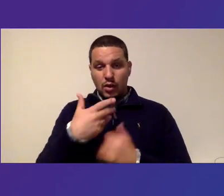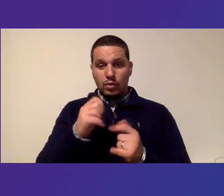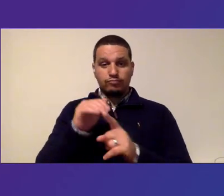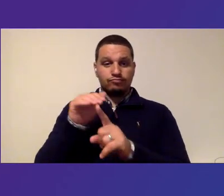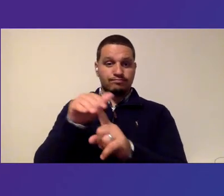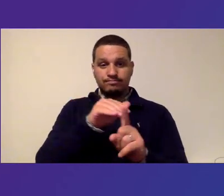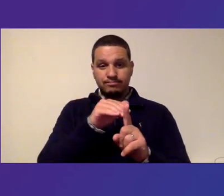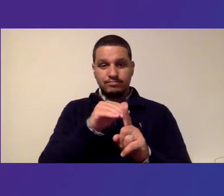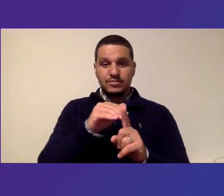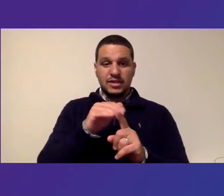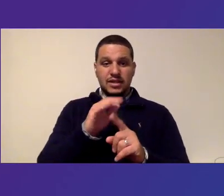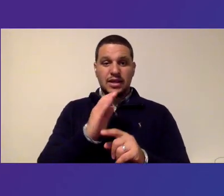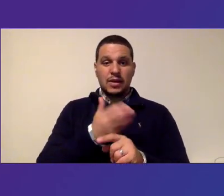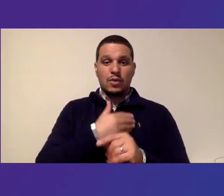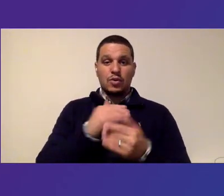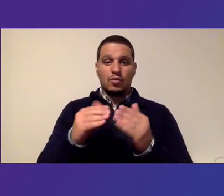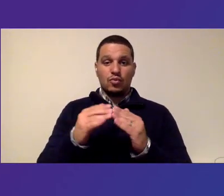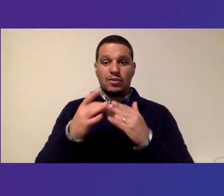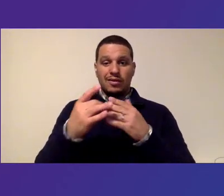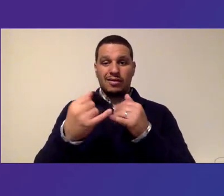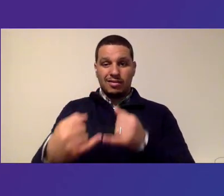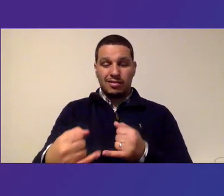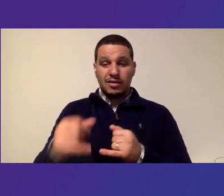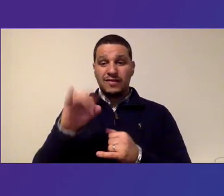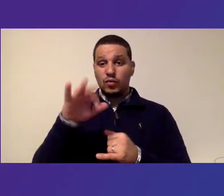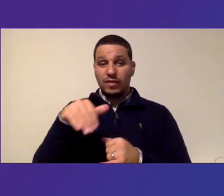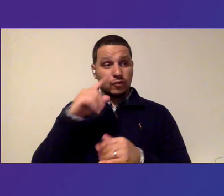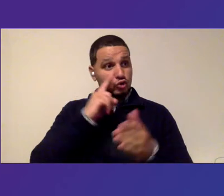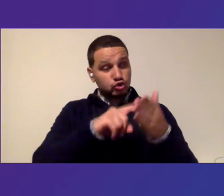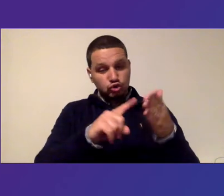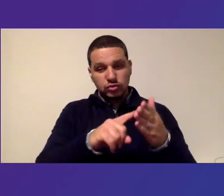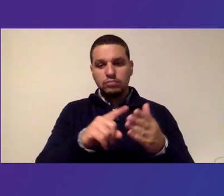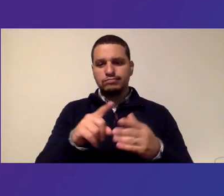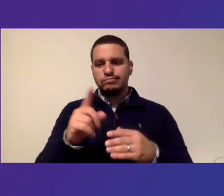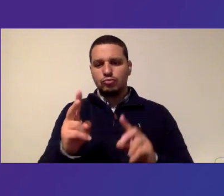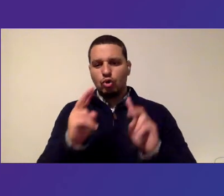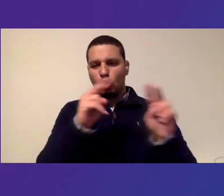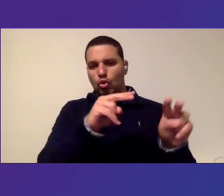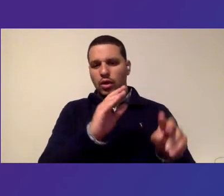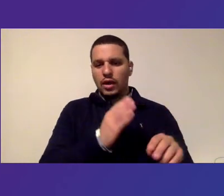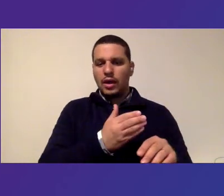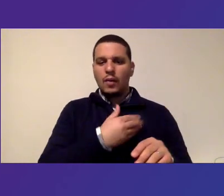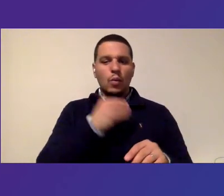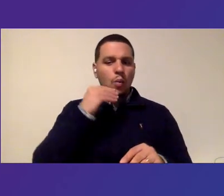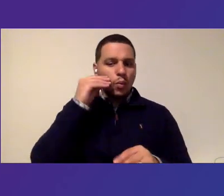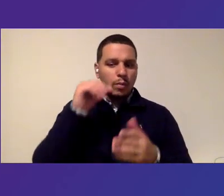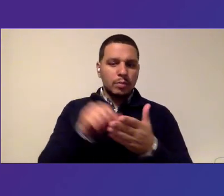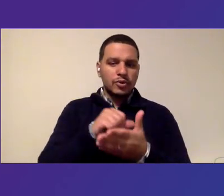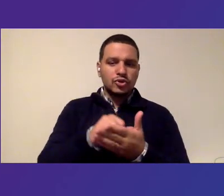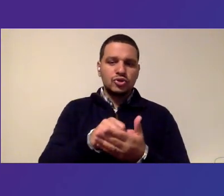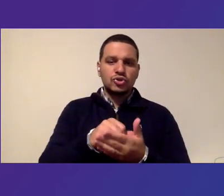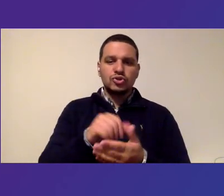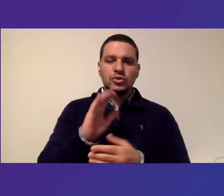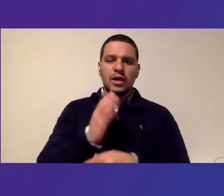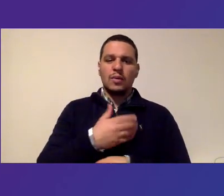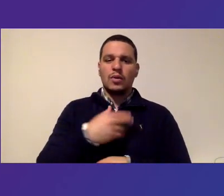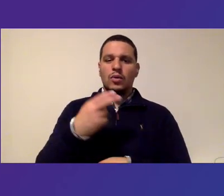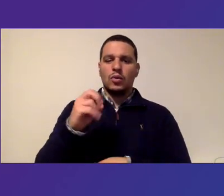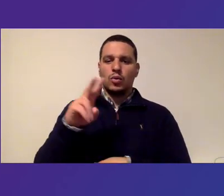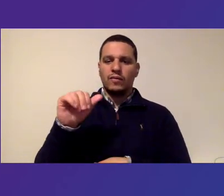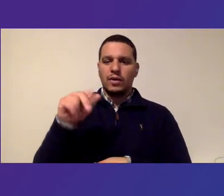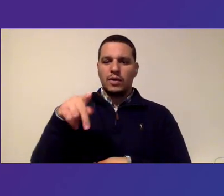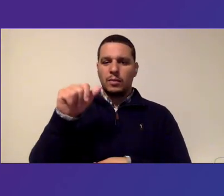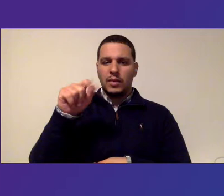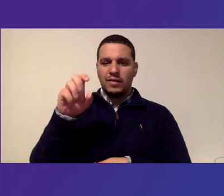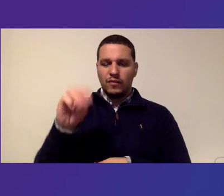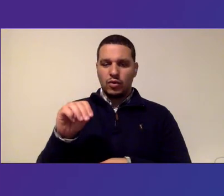us about the community guidelines. If you haven't checked them out, they are on the homepage of the HOVA platform. So we want to be